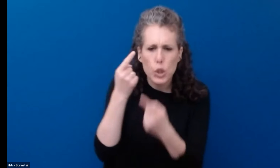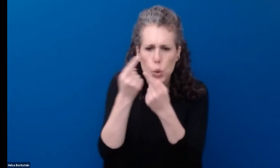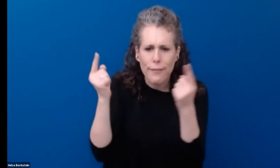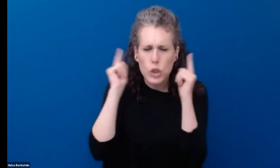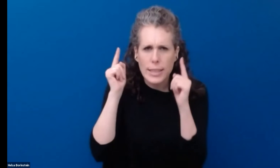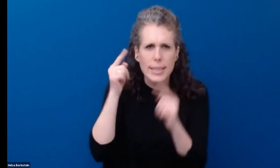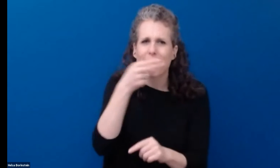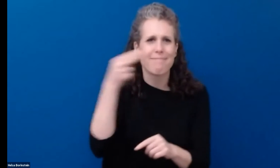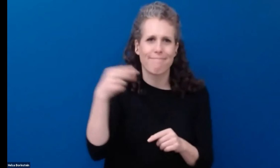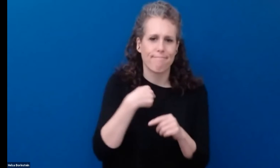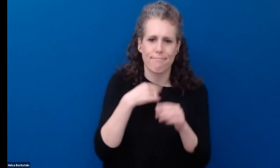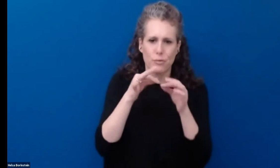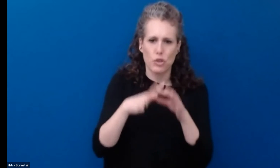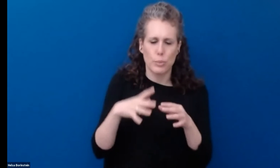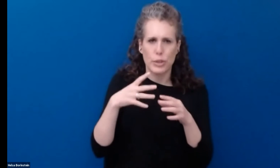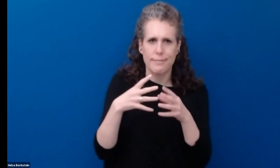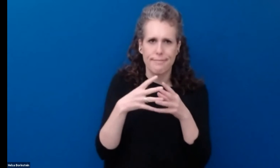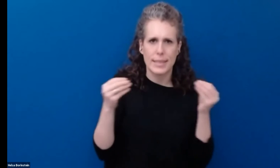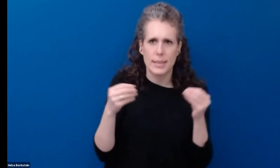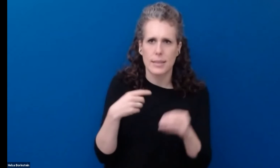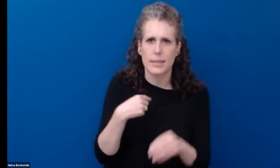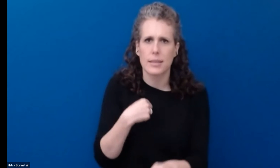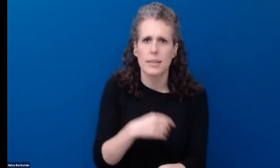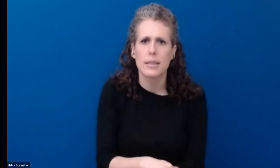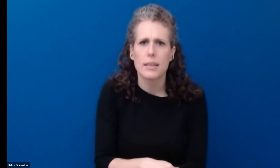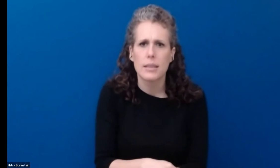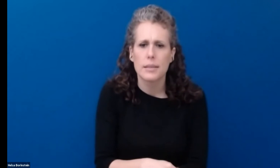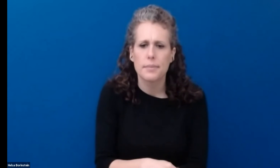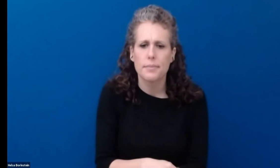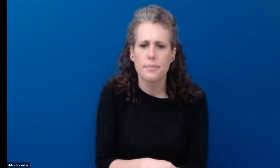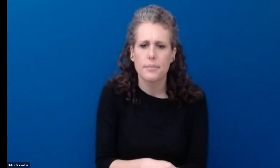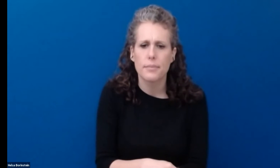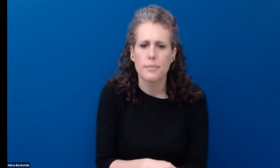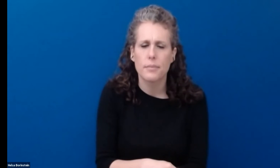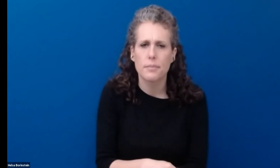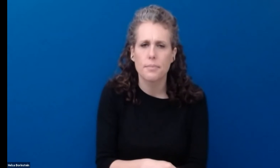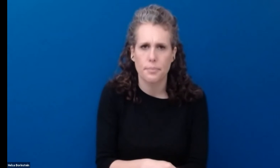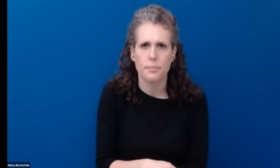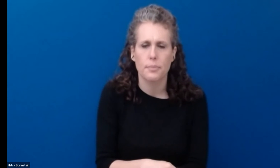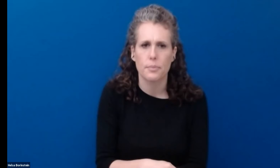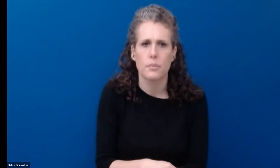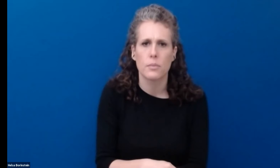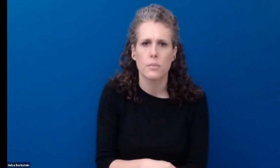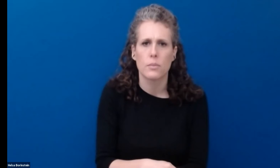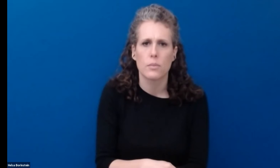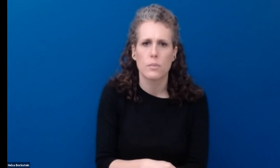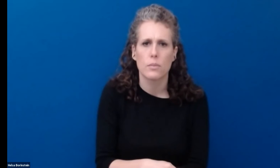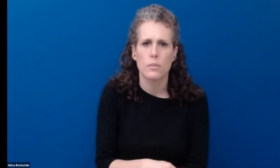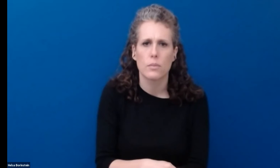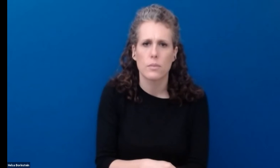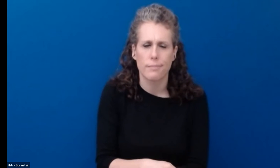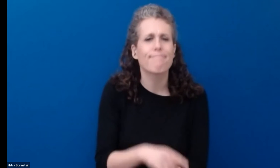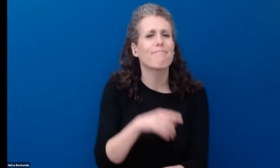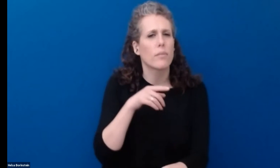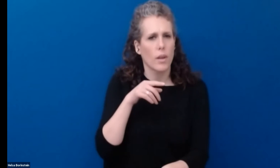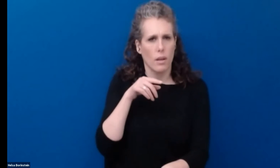like the organization Dyslektikerna vid Uppsala Universitet. And we had started with a really good connection